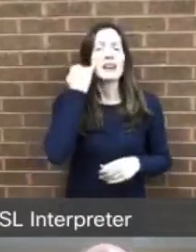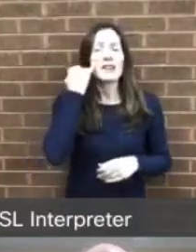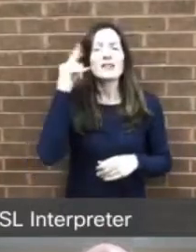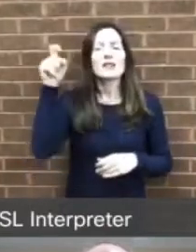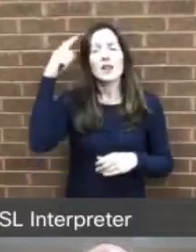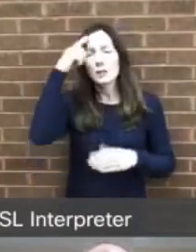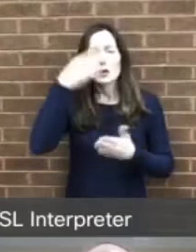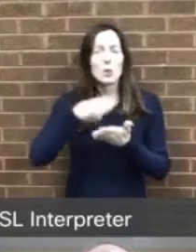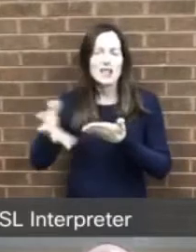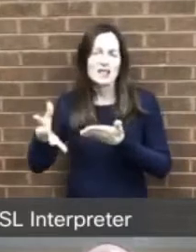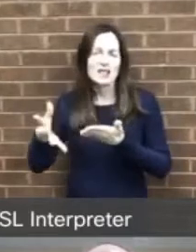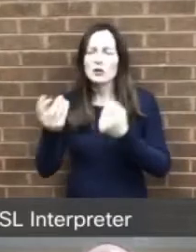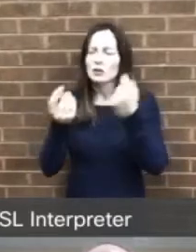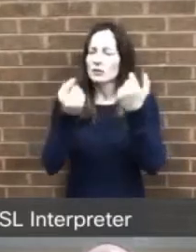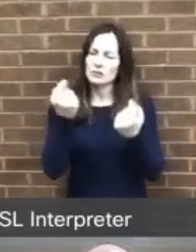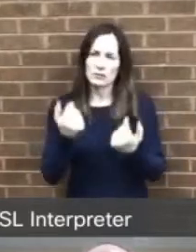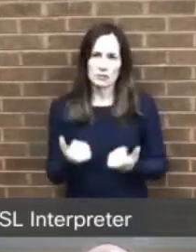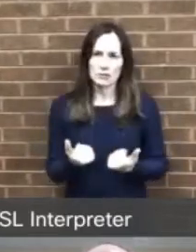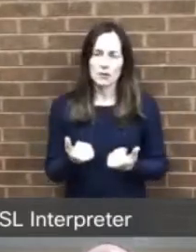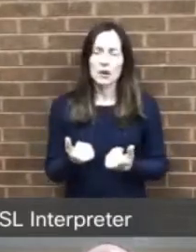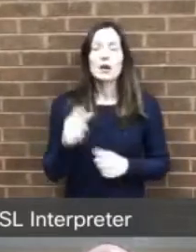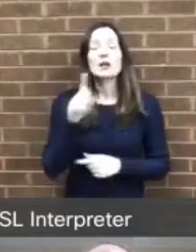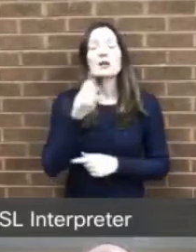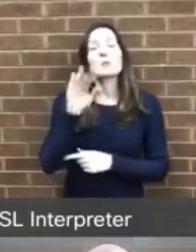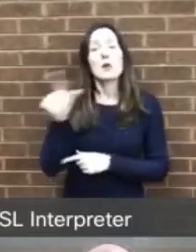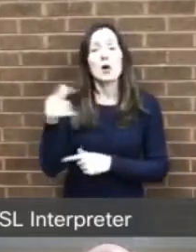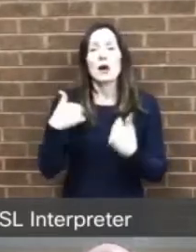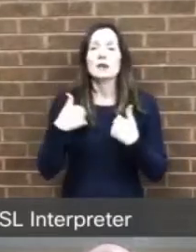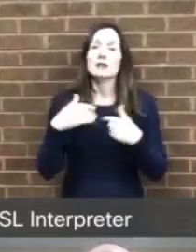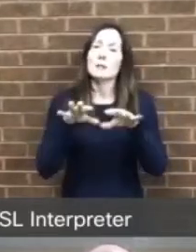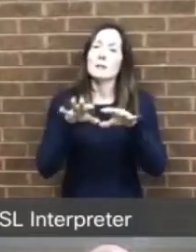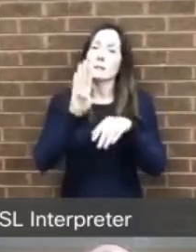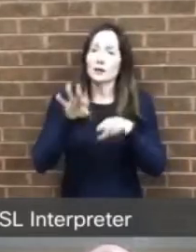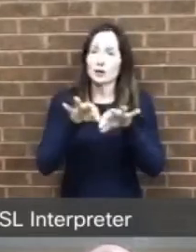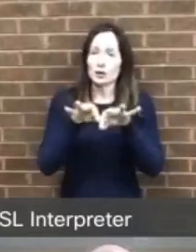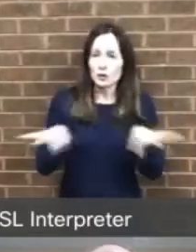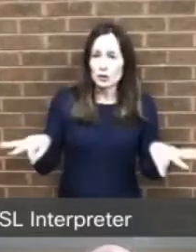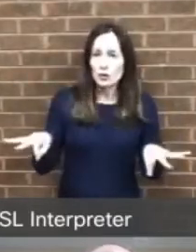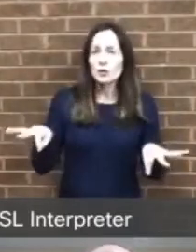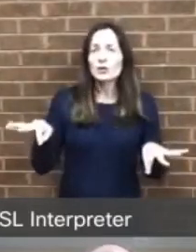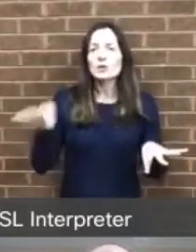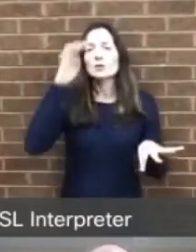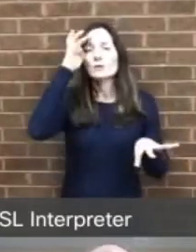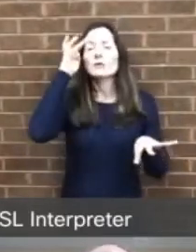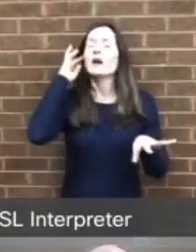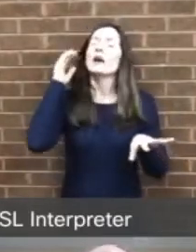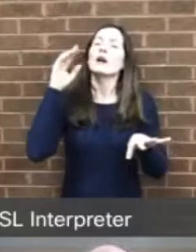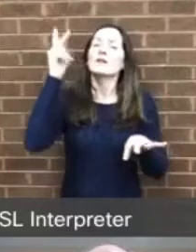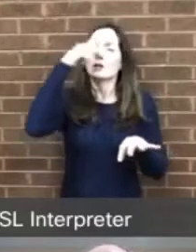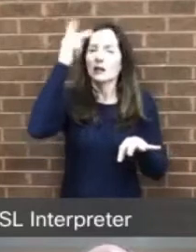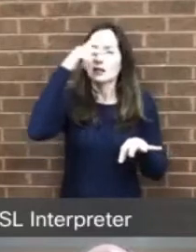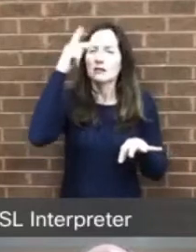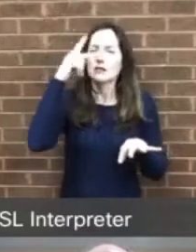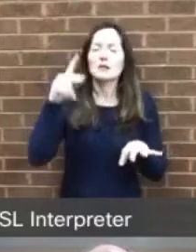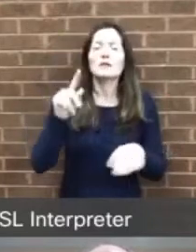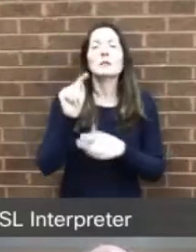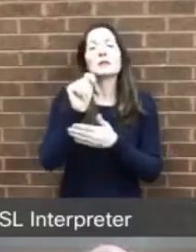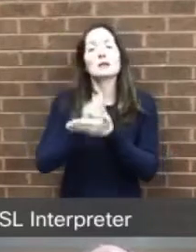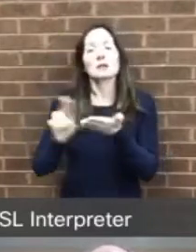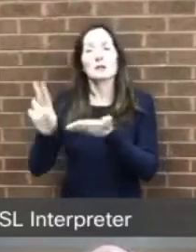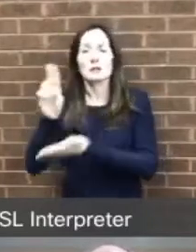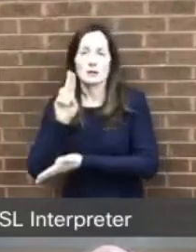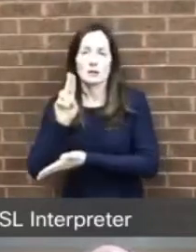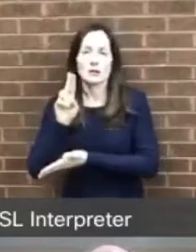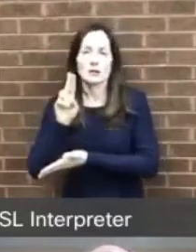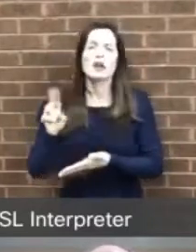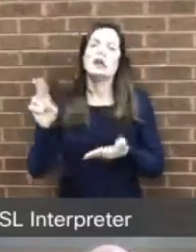all of us. Dr. Ball holds a Bachelor of Arts in Philosophy and Religion from Towson State University, Master of Arts in Legal Ethical Studies